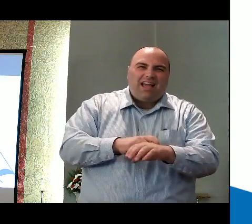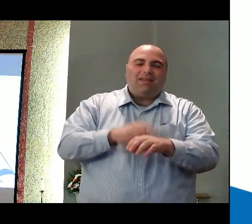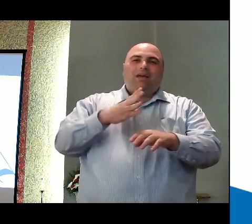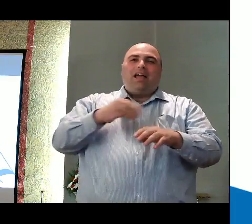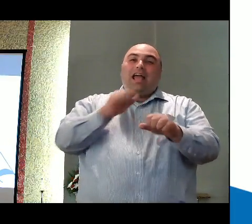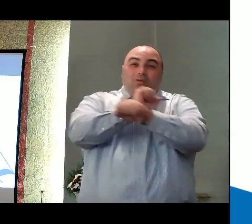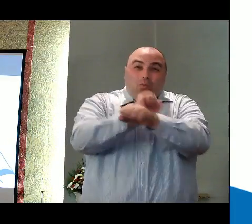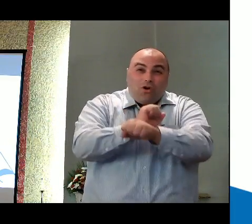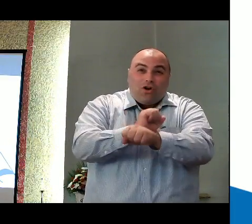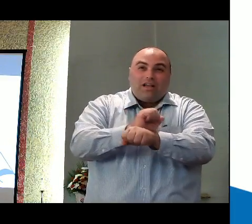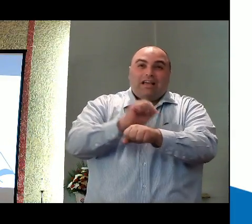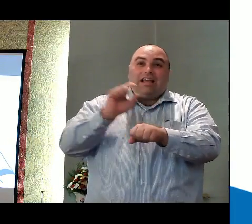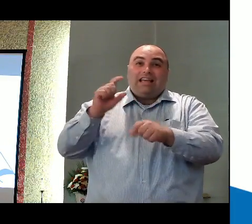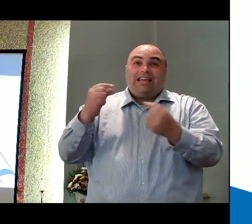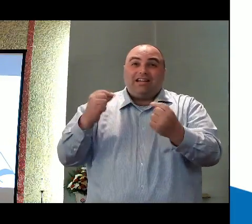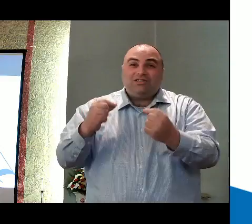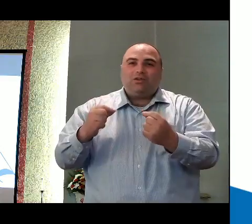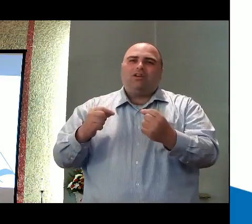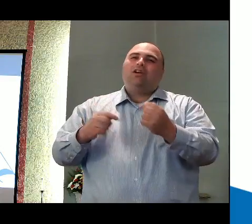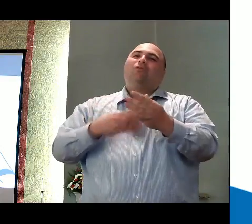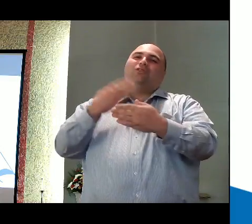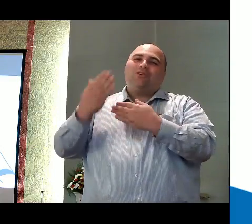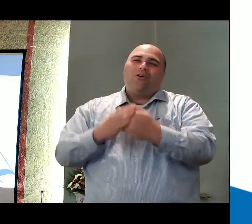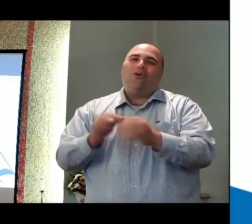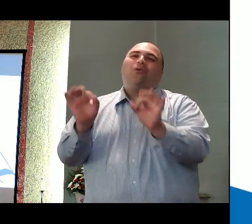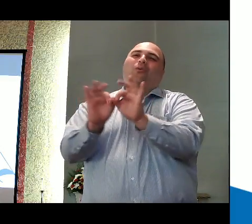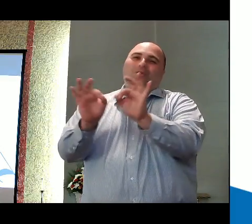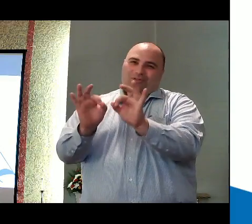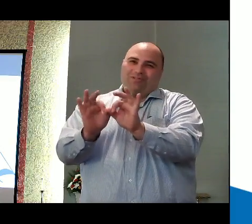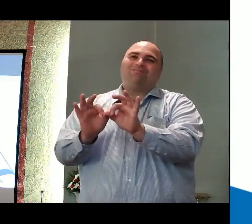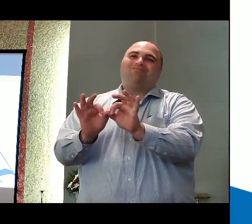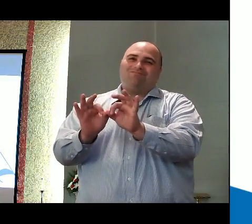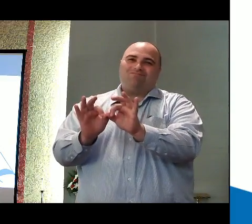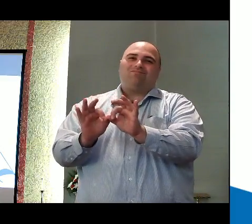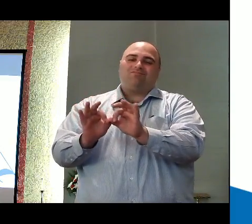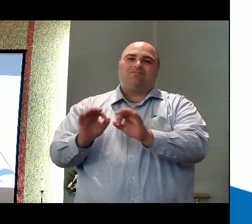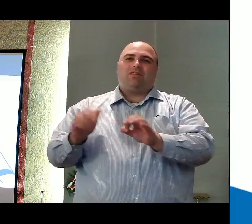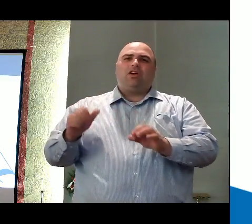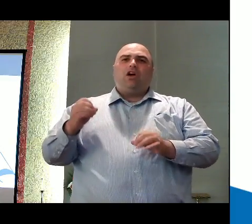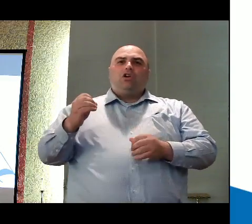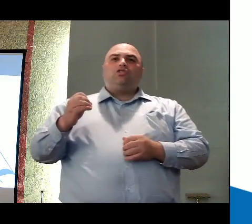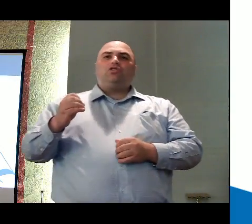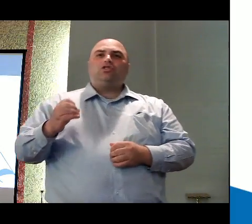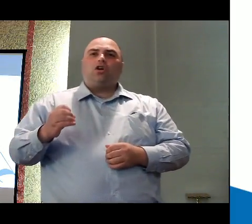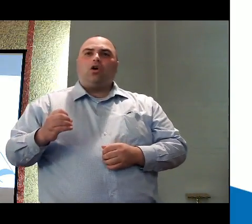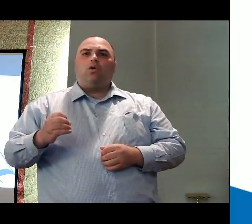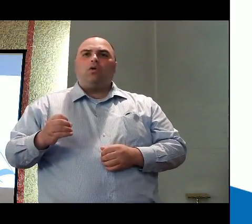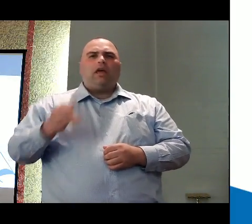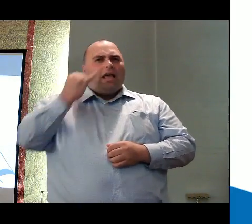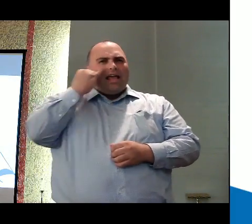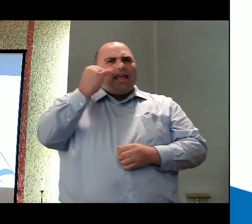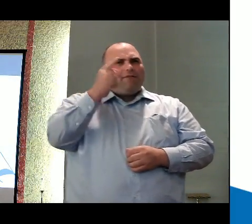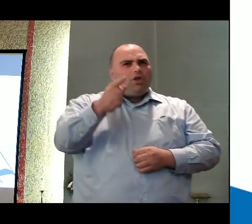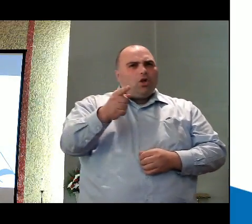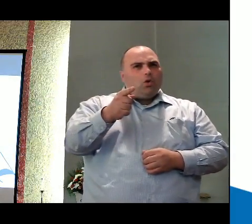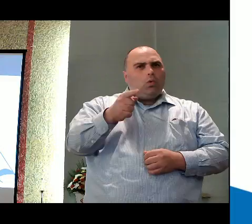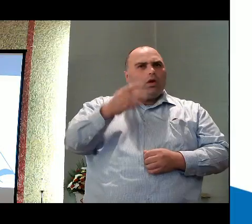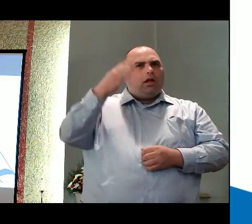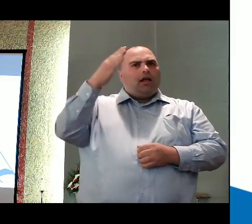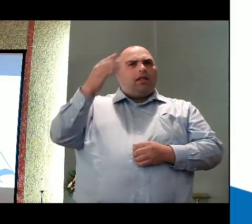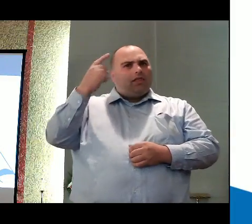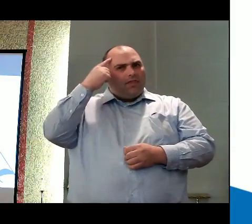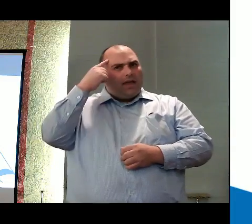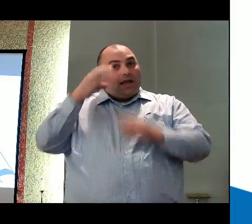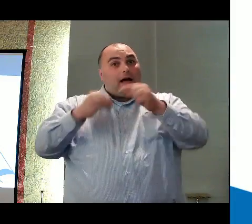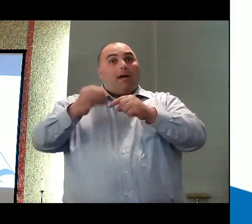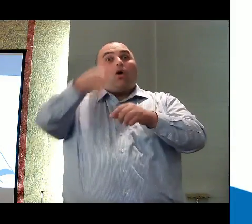great. And it kind of makes me think about, you know, how does God feel when his plan came to full fruition?